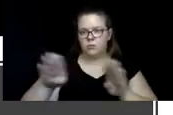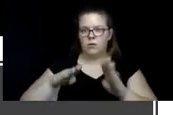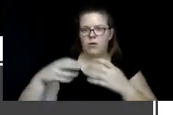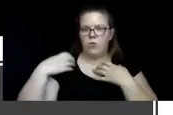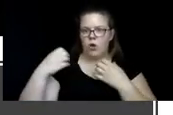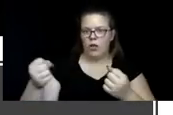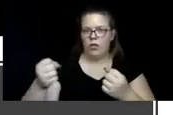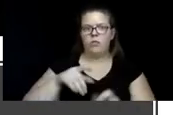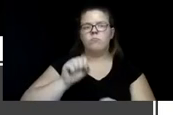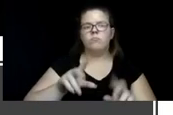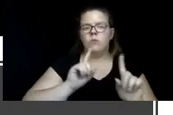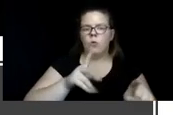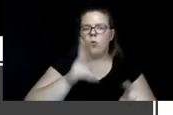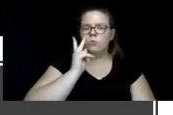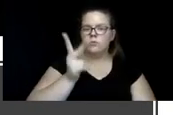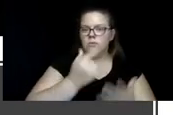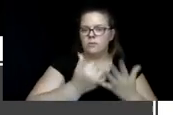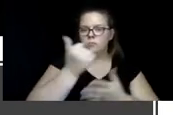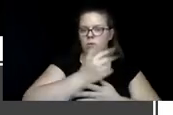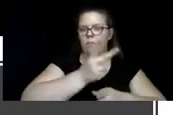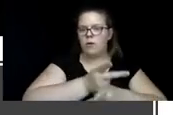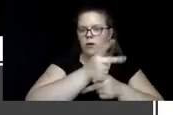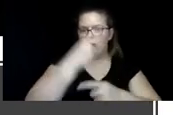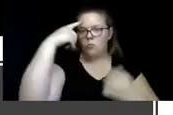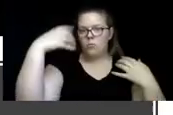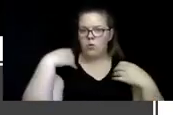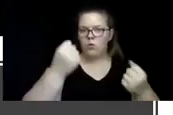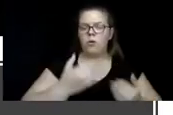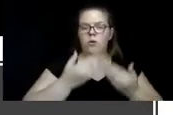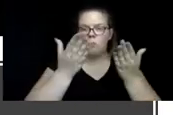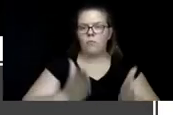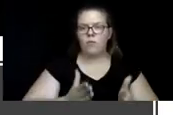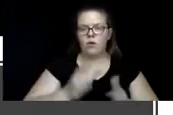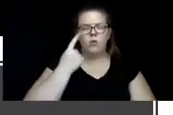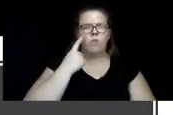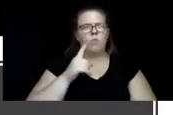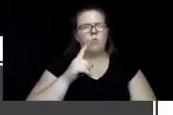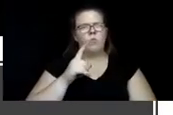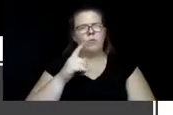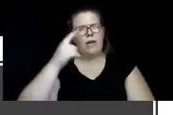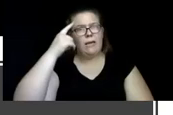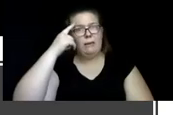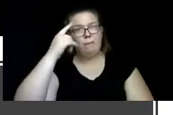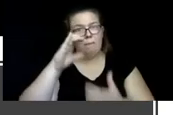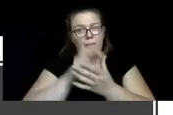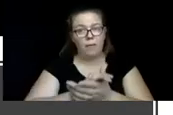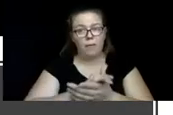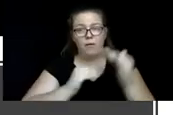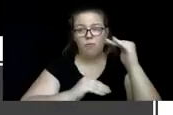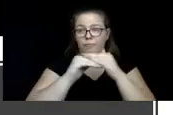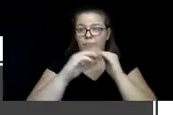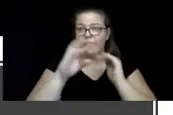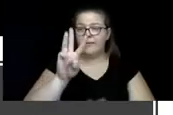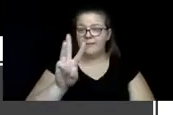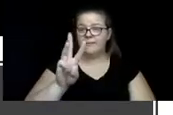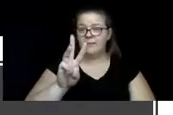their primary care mental health provider for, I believe, 6 visits up, and like I said, it's kind of a bridge